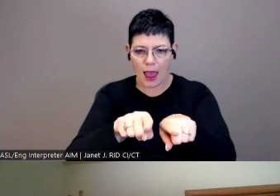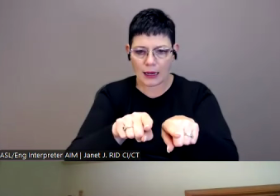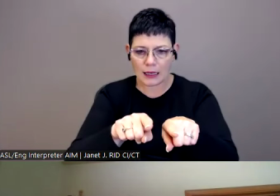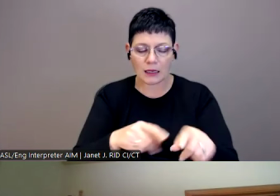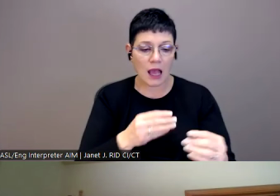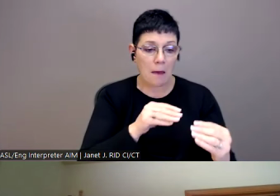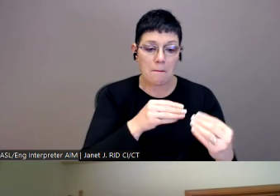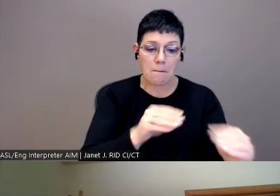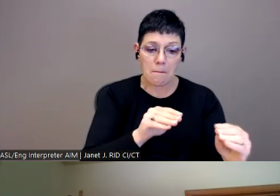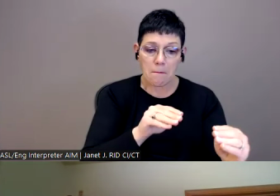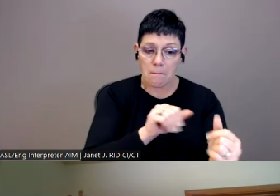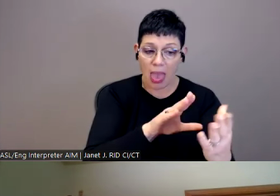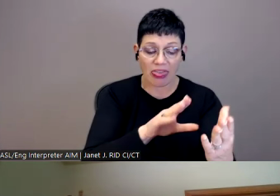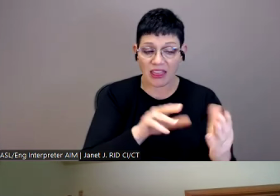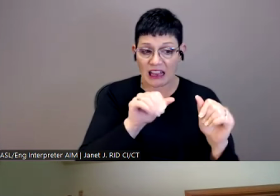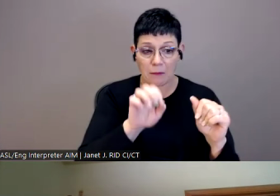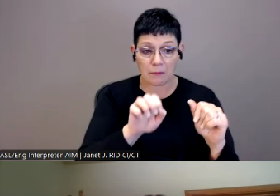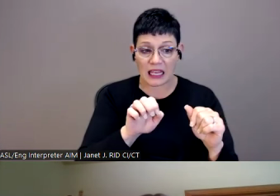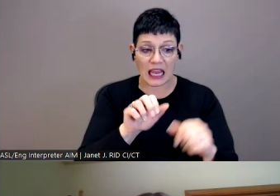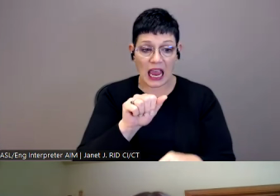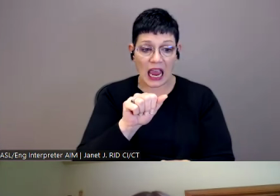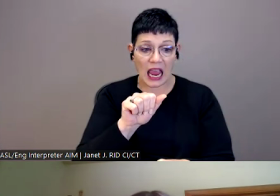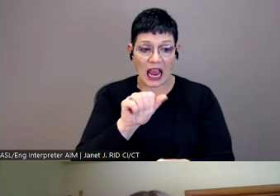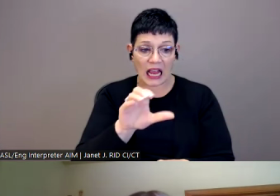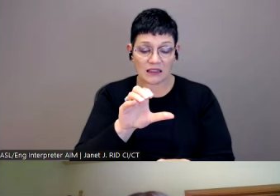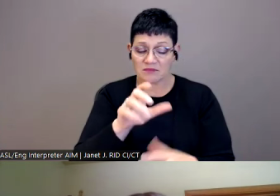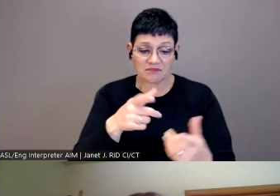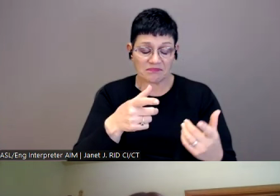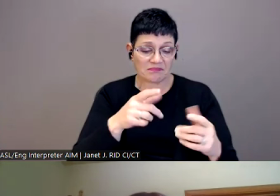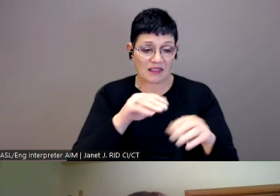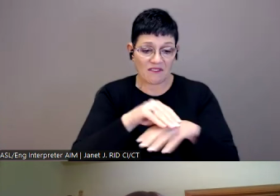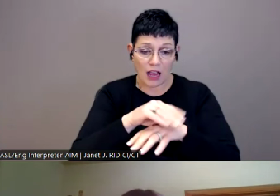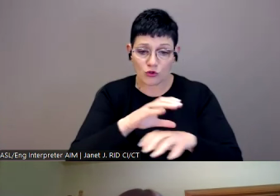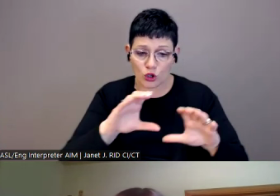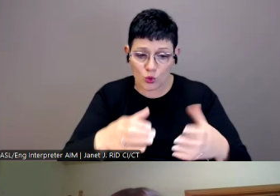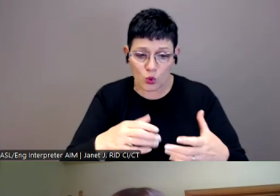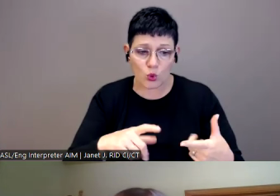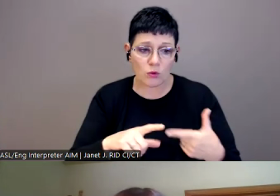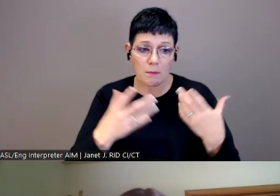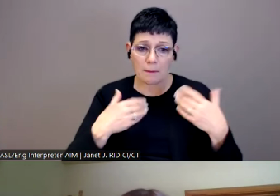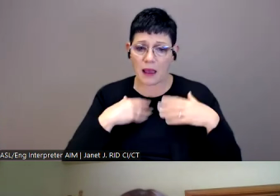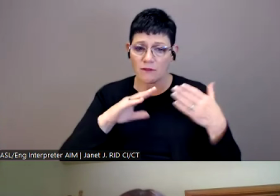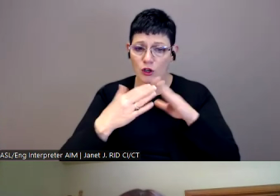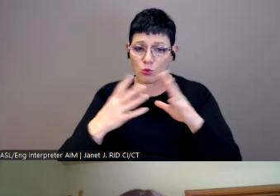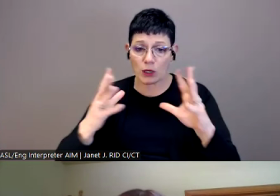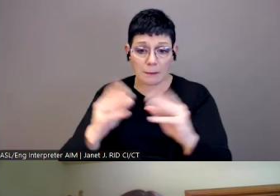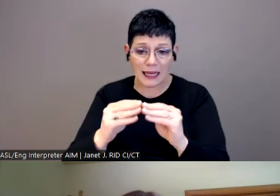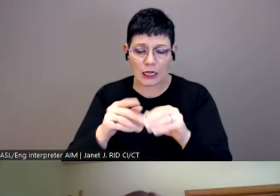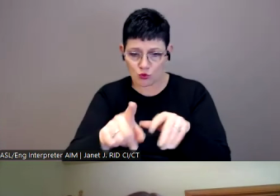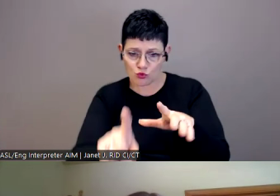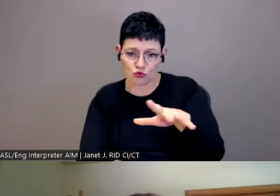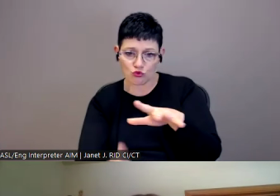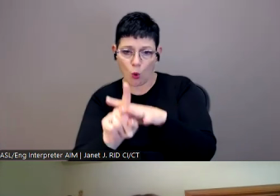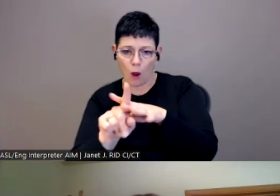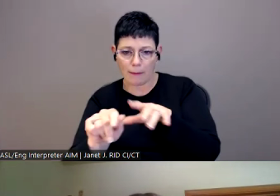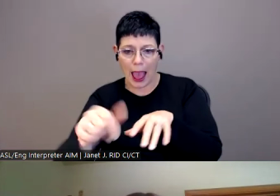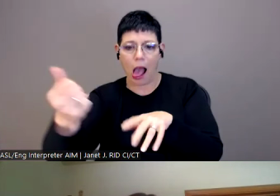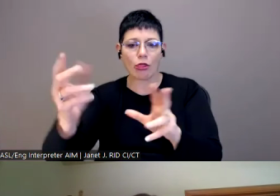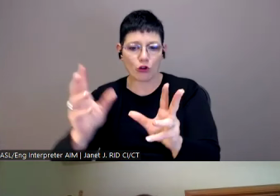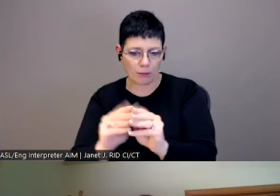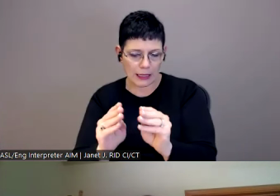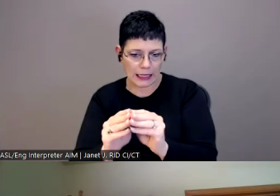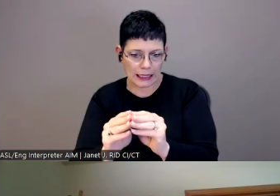from an advisory group to, meeting at a community meeting that's already happening and being hosted by a